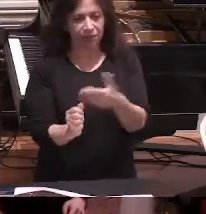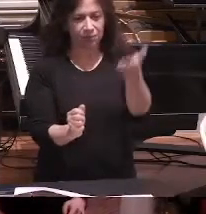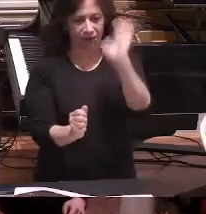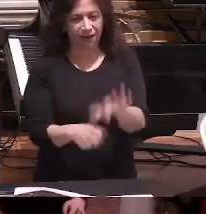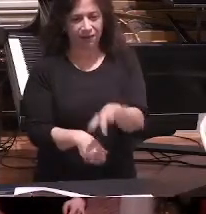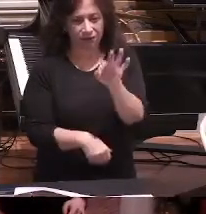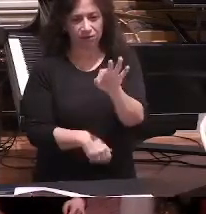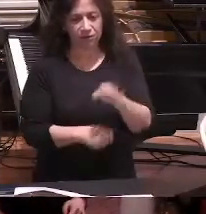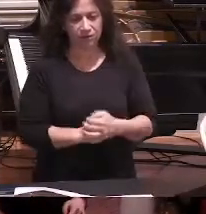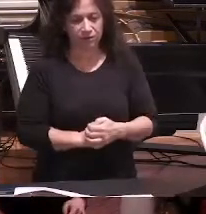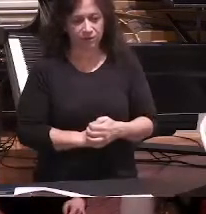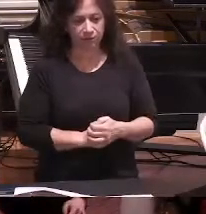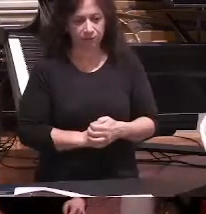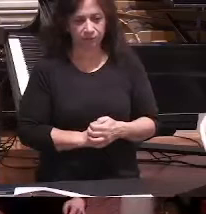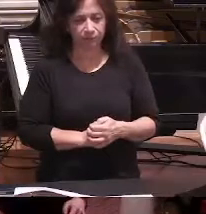found.